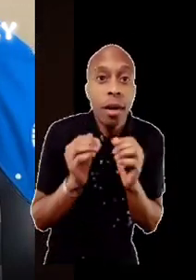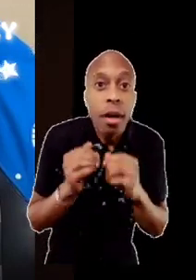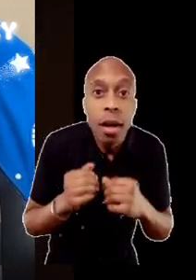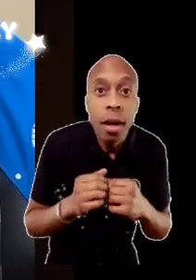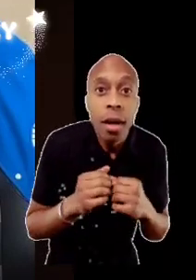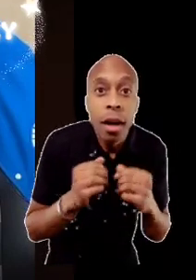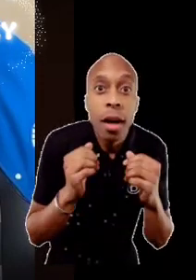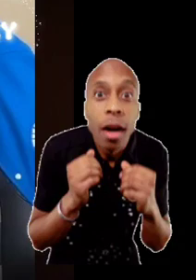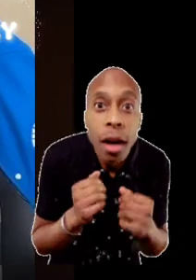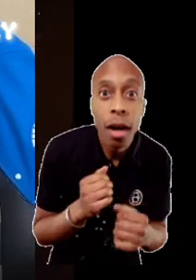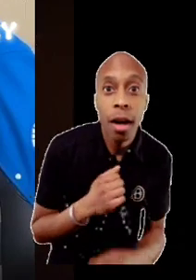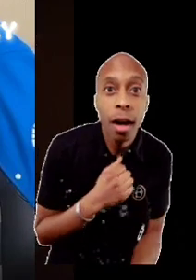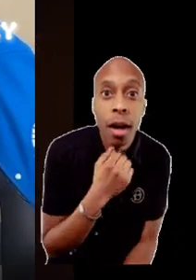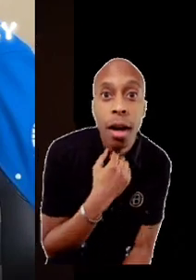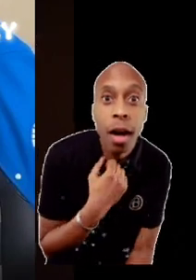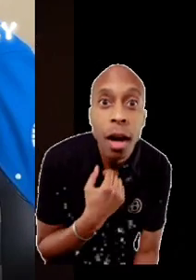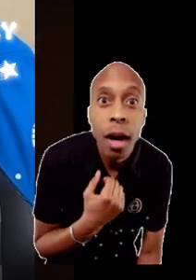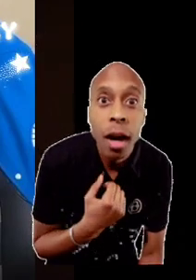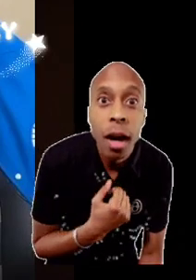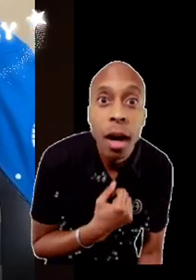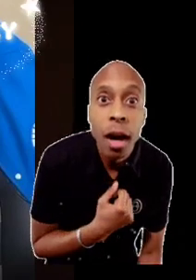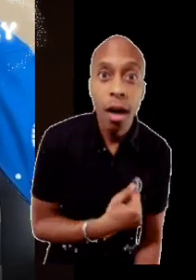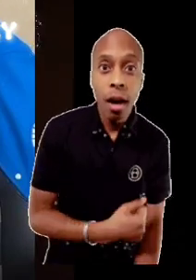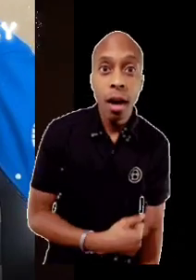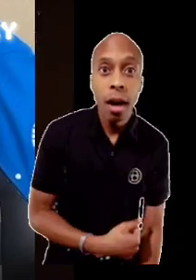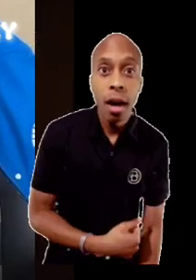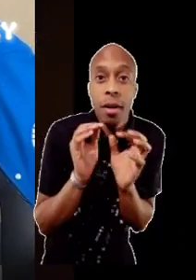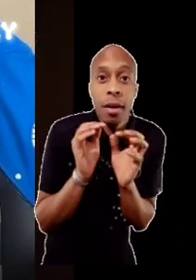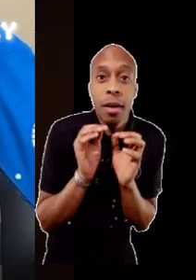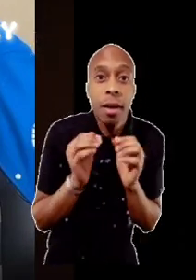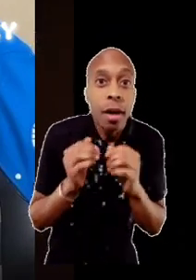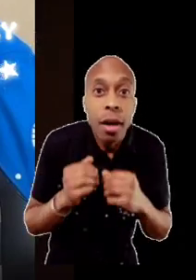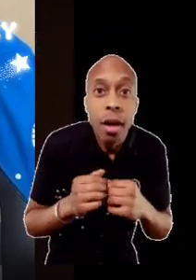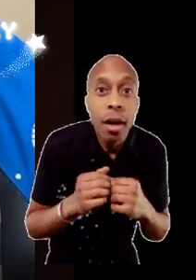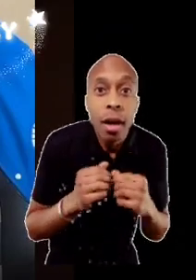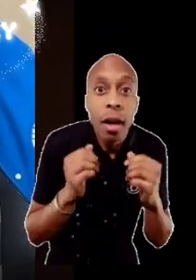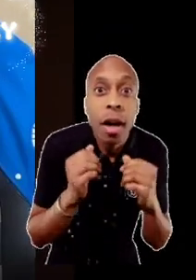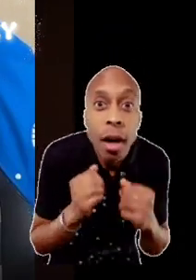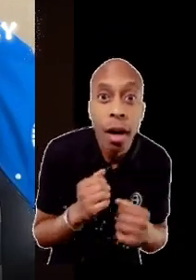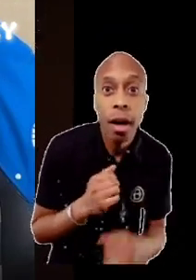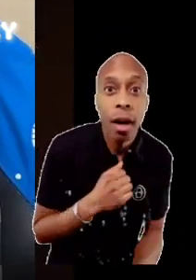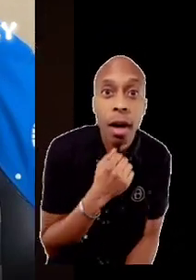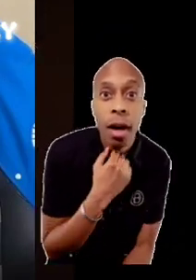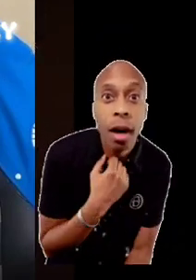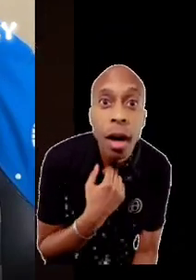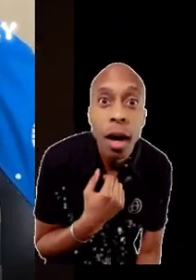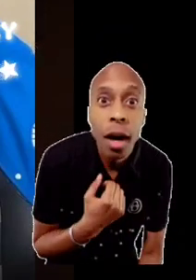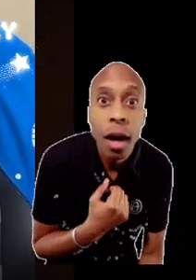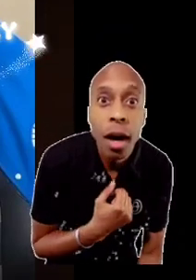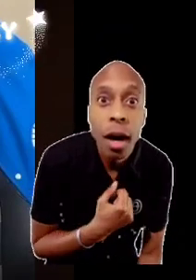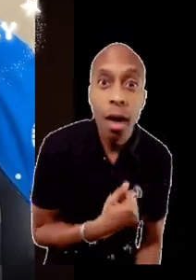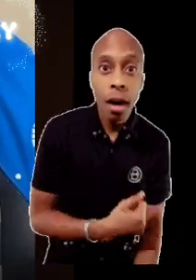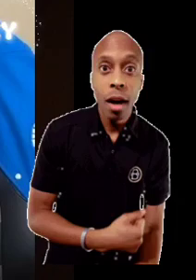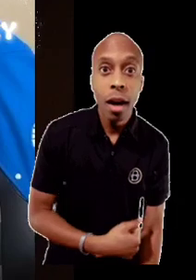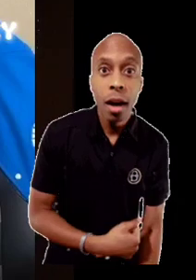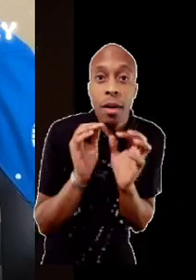I see the devil. And I see the Lord. I just know me I see the devil